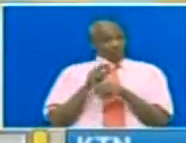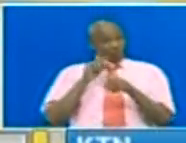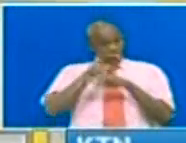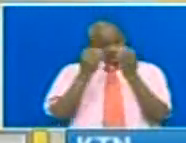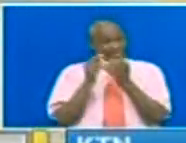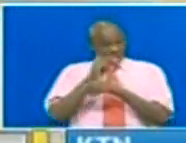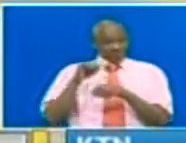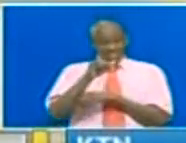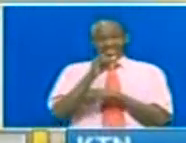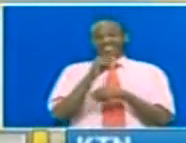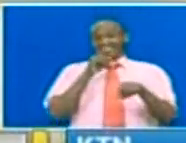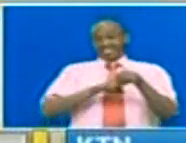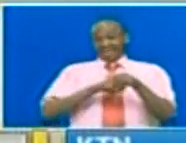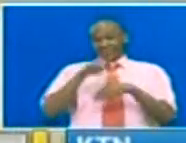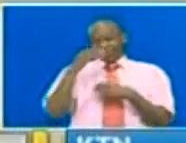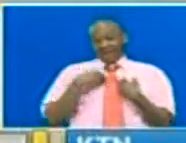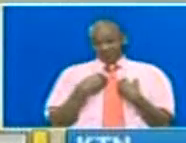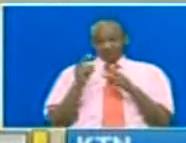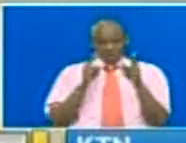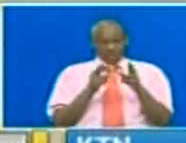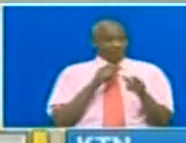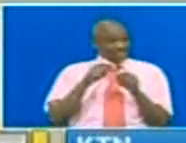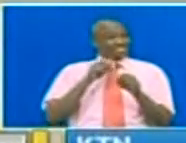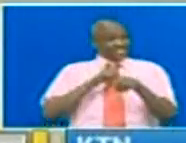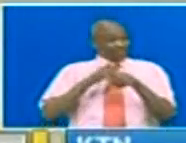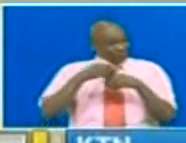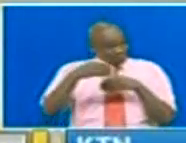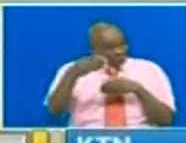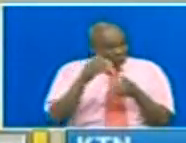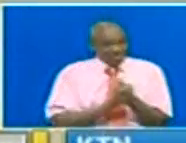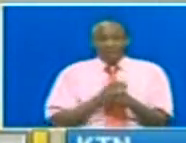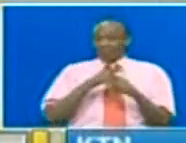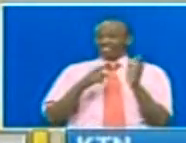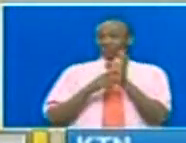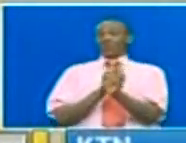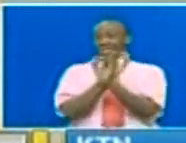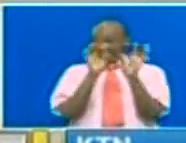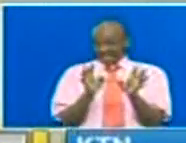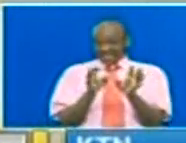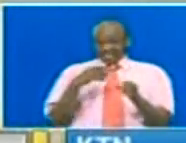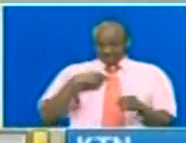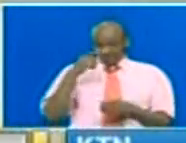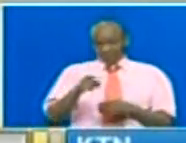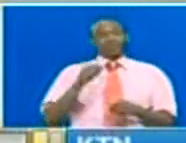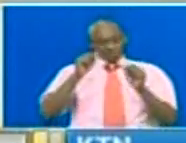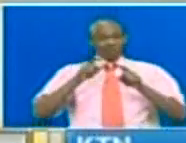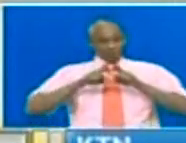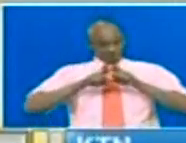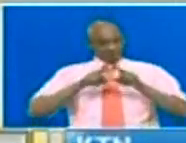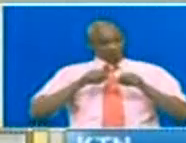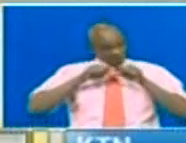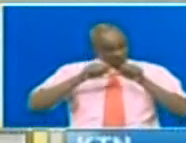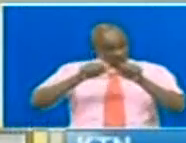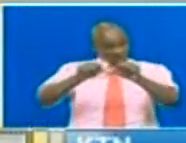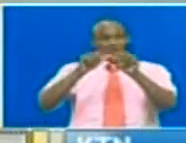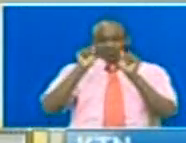on solar planes becomes the norm, but there's every indication that there is no turning back on the journey to get more than